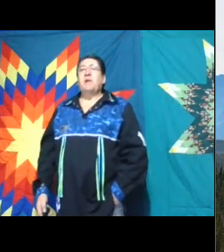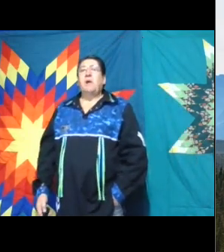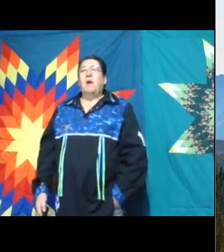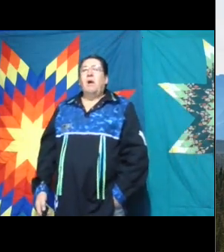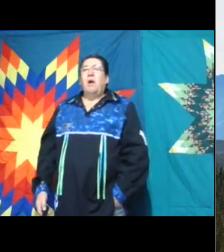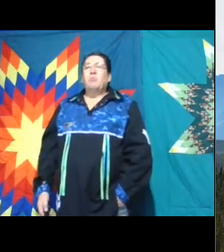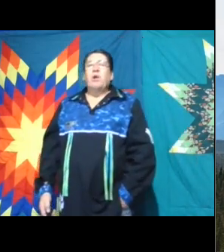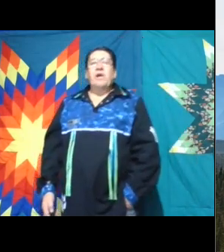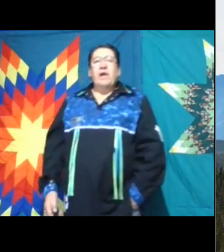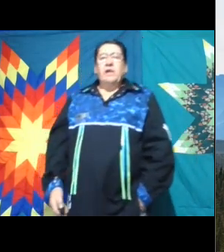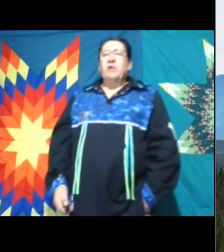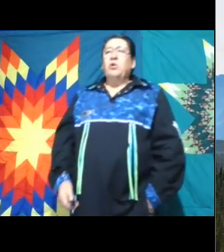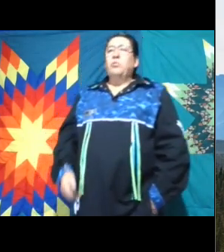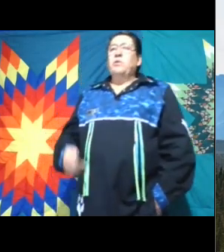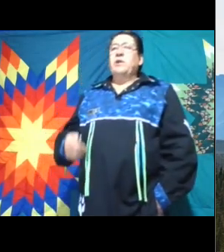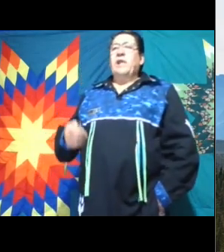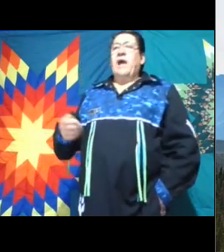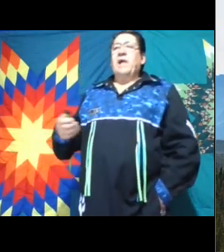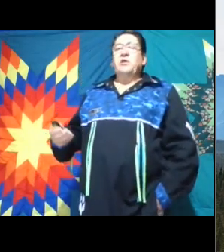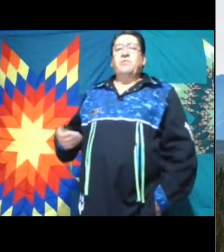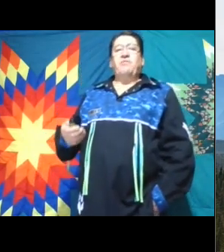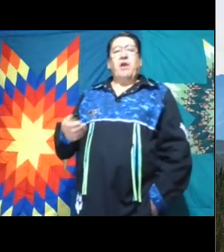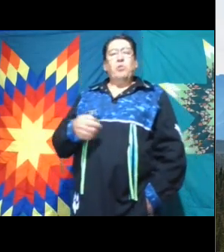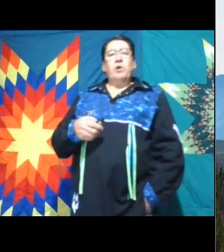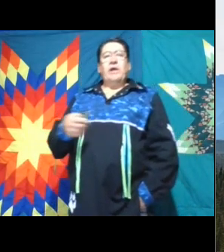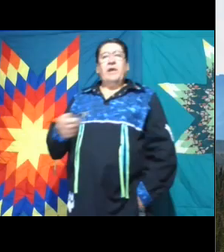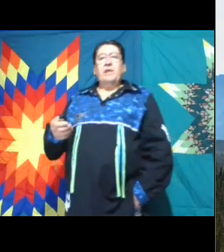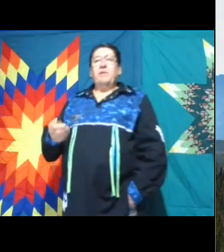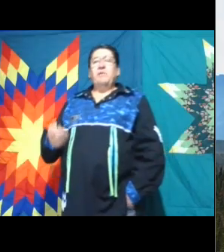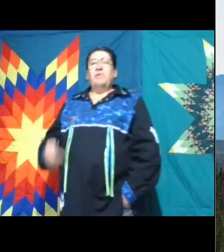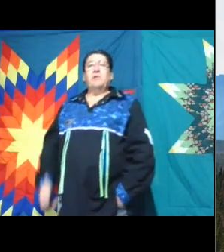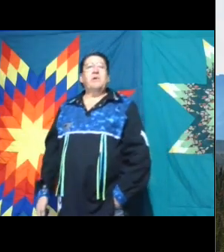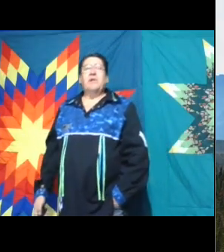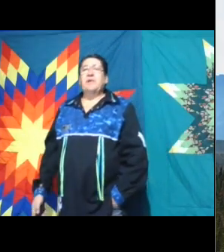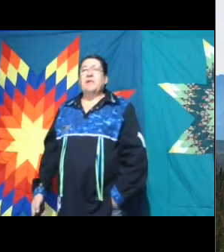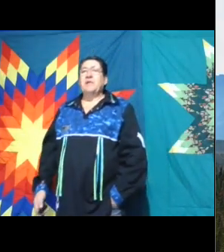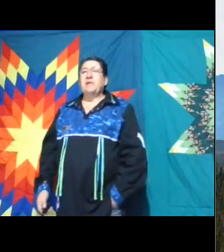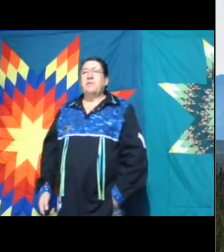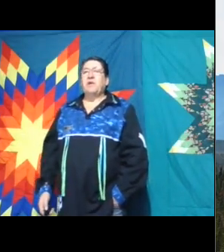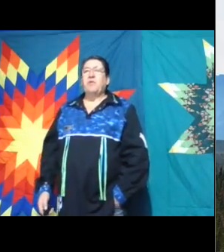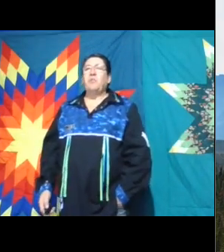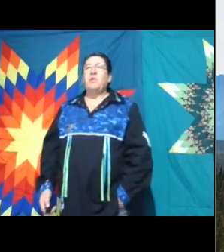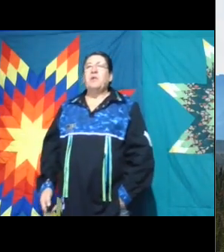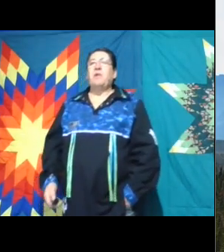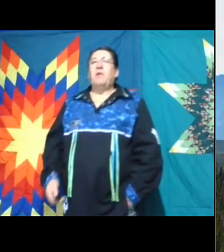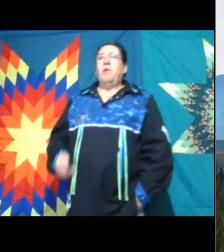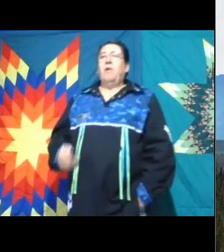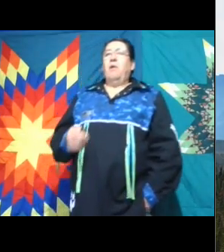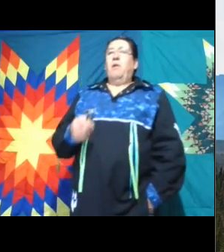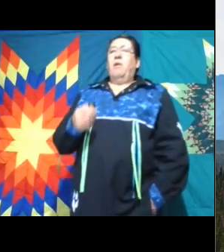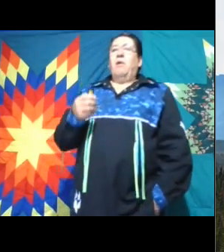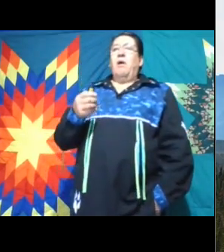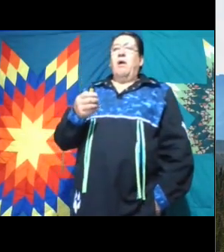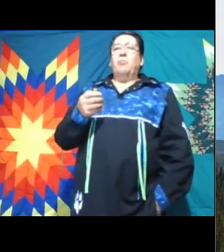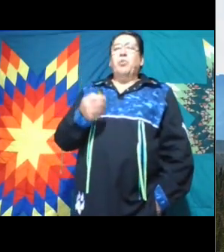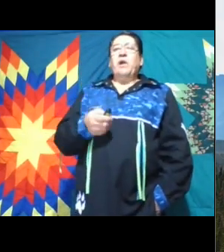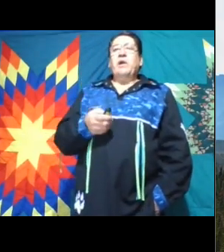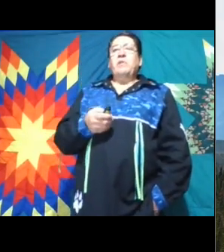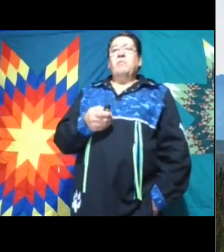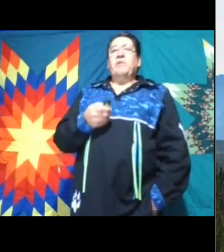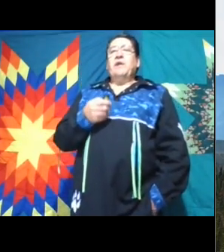acknowledgement, bringing a global and national framework into Indigenous recruitment,